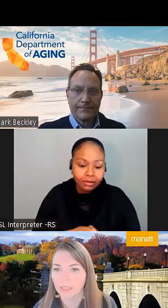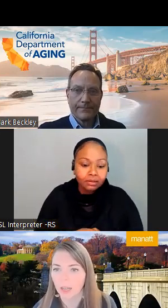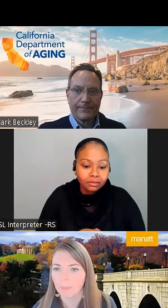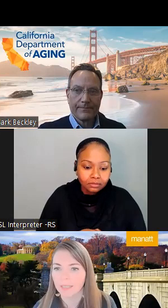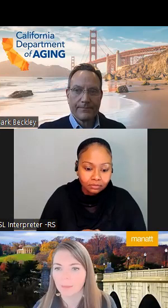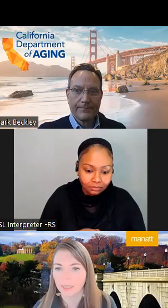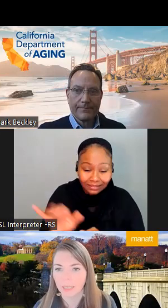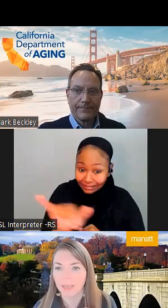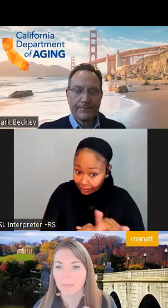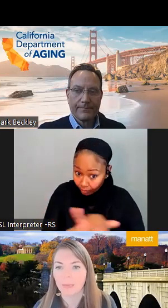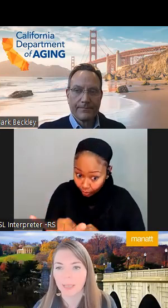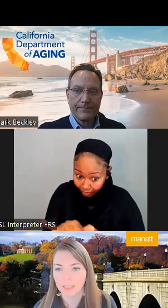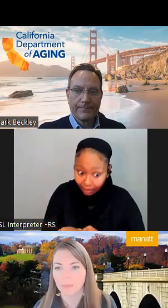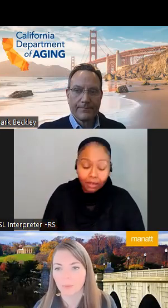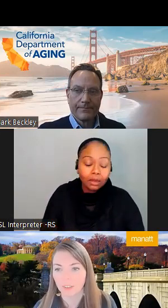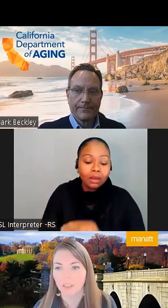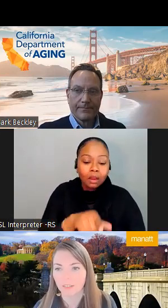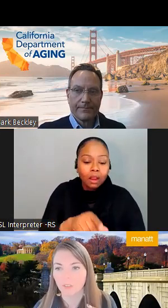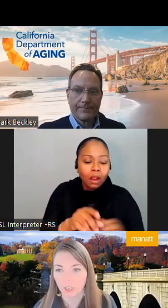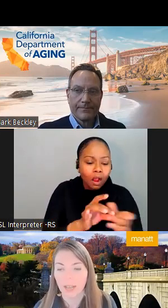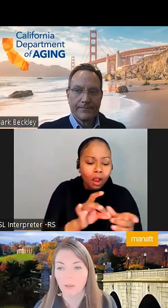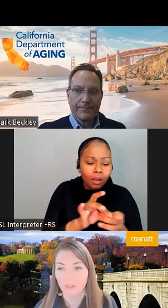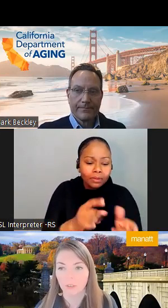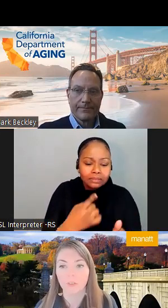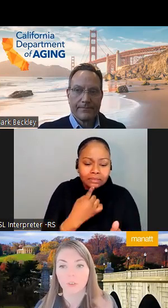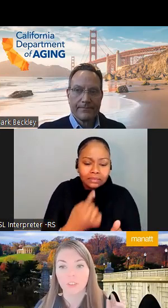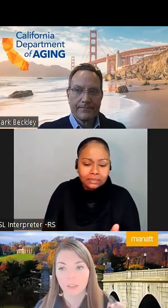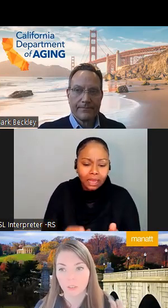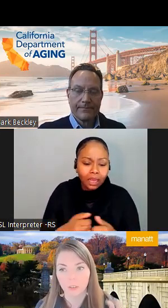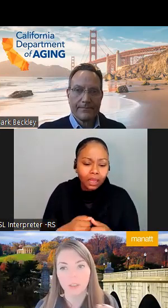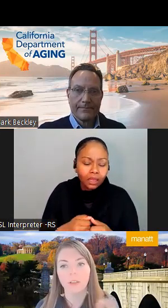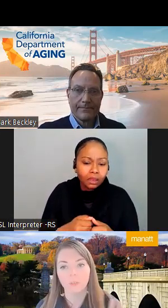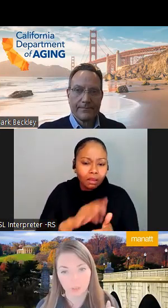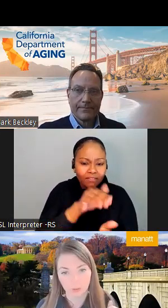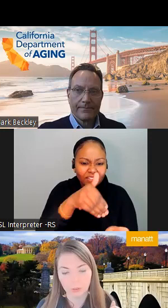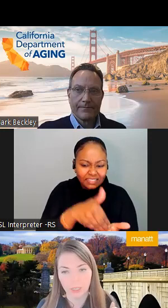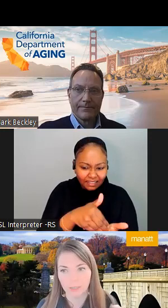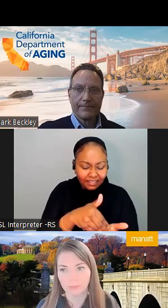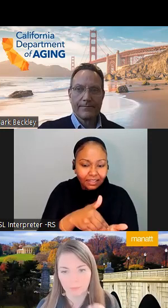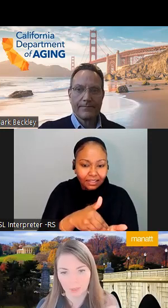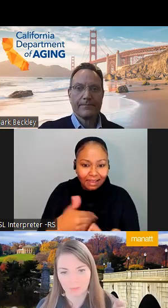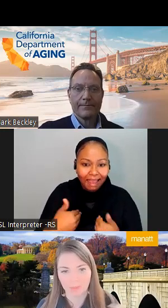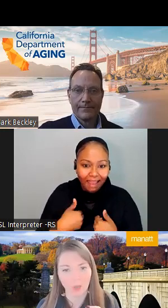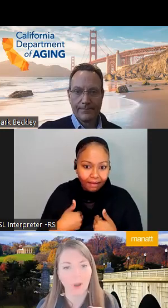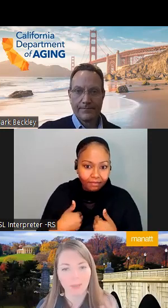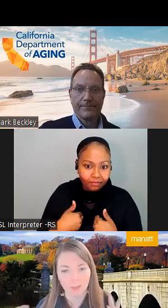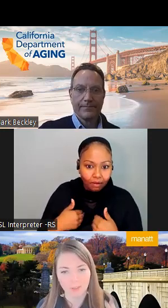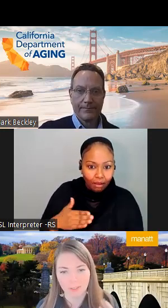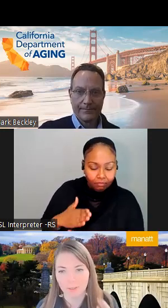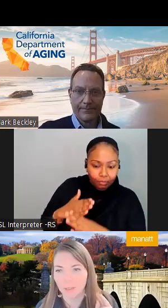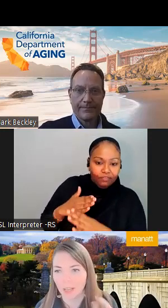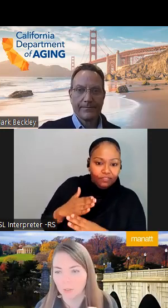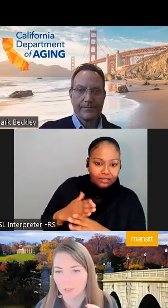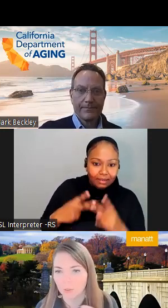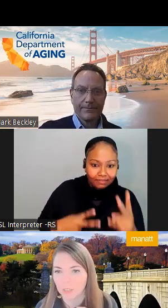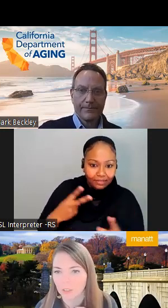Similarly, a note that it may not be a pandemic, but facilities have shut out visitors for seasonal flu. The comment